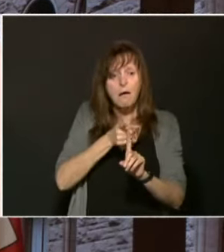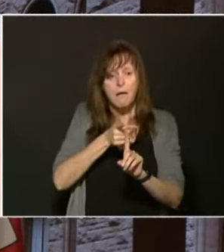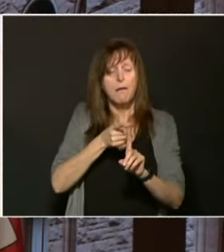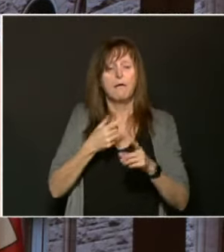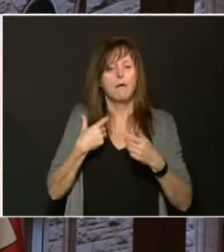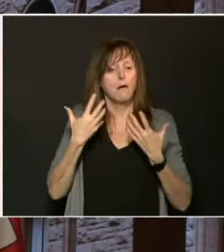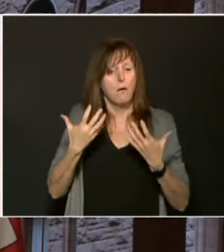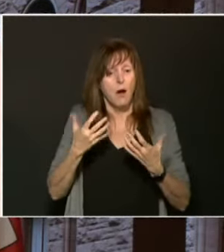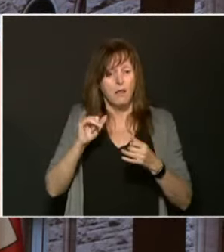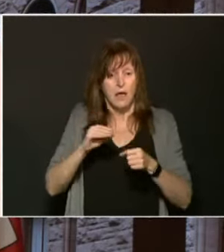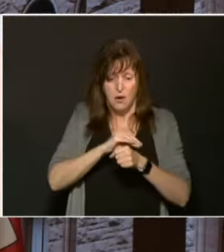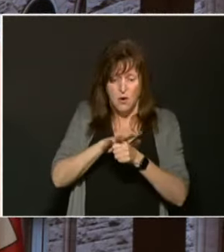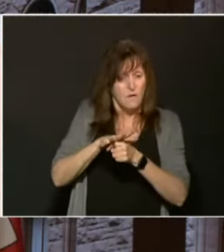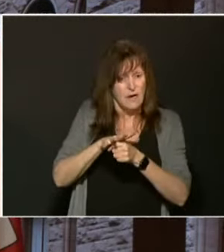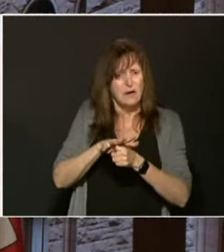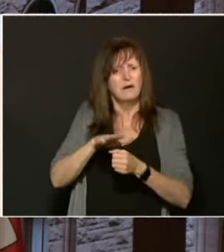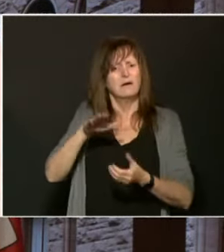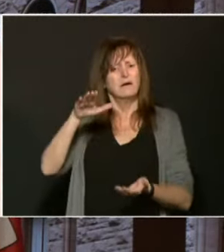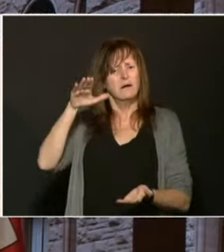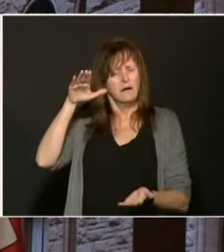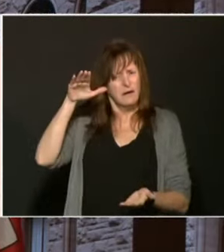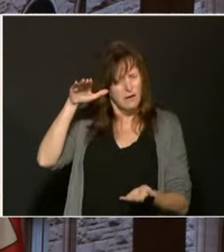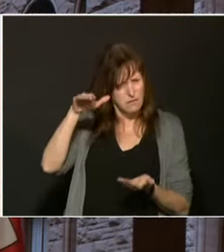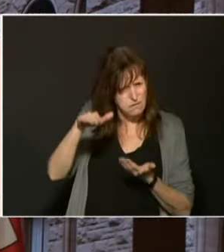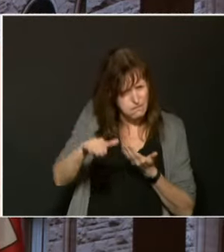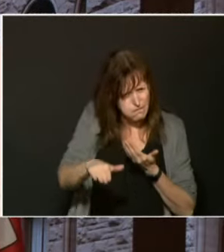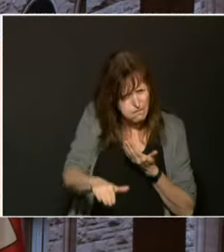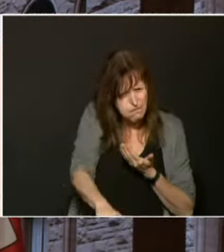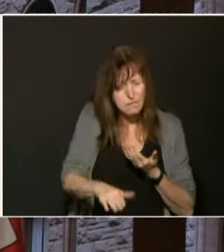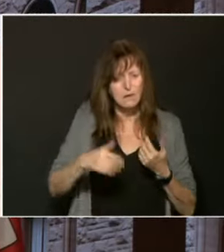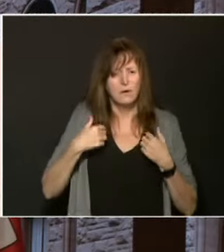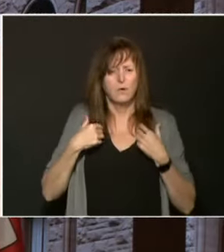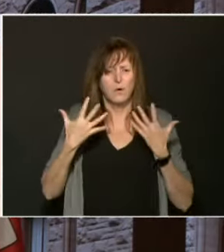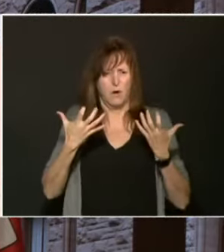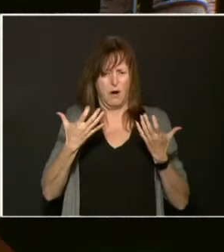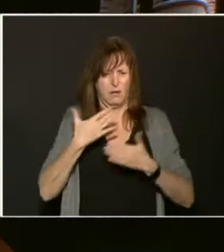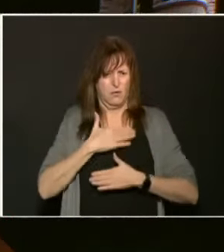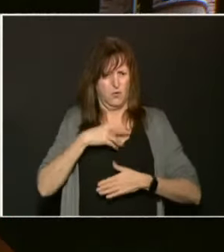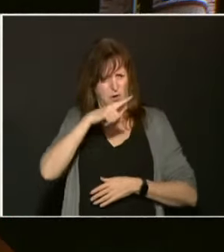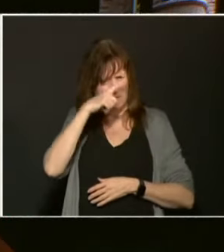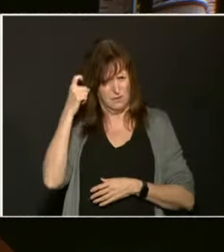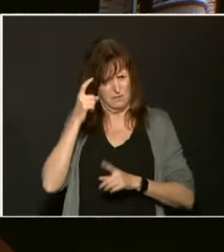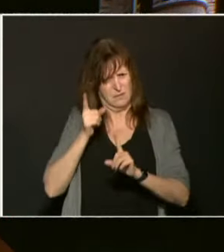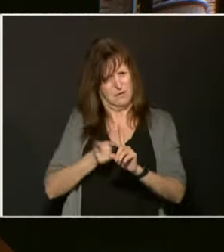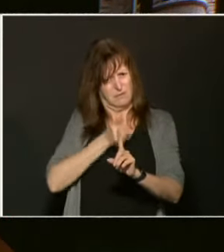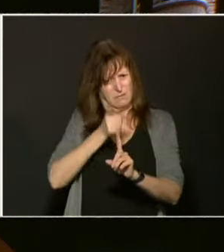and you need to get your vaccine. That's the bottom line. Thanks, everyone.